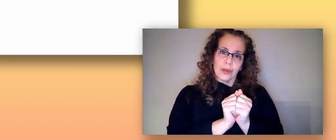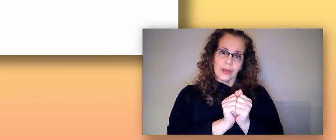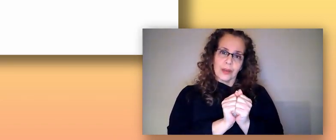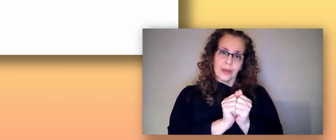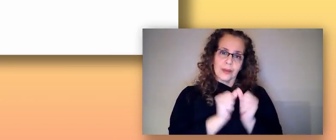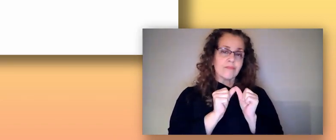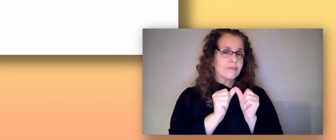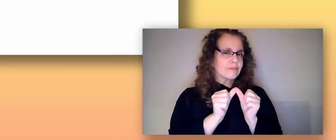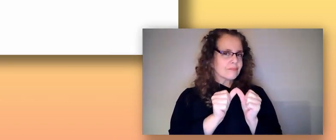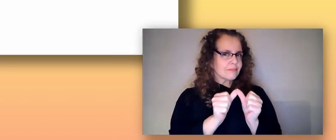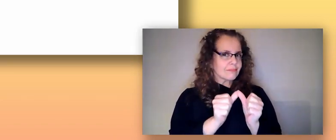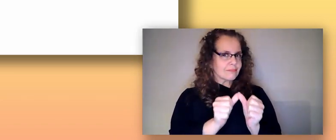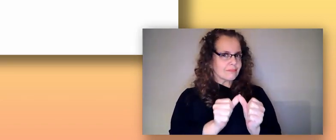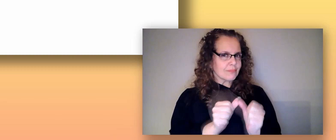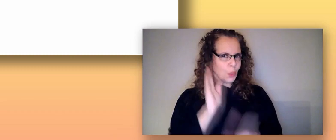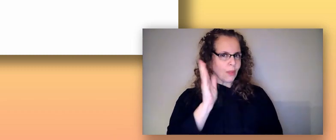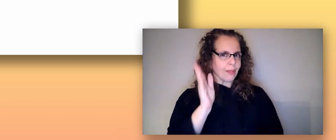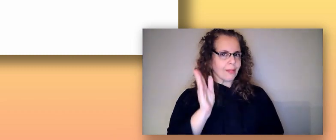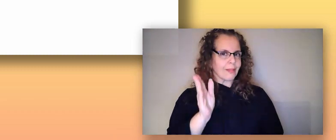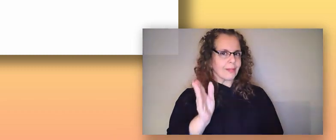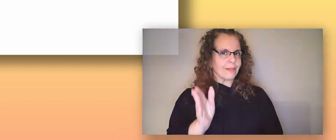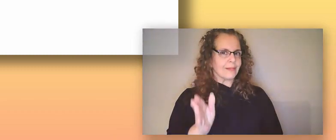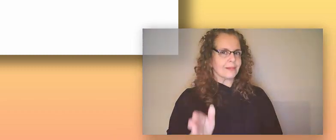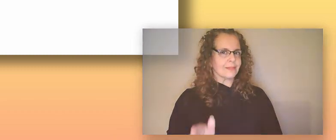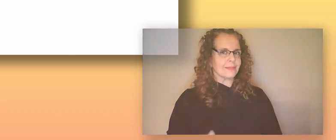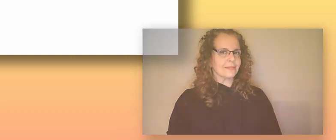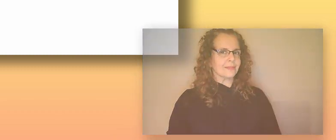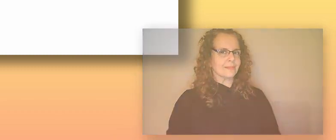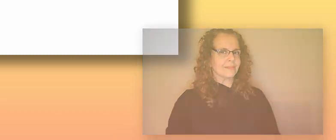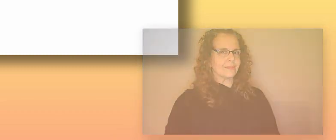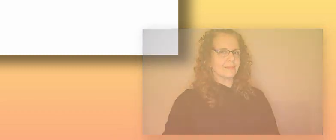To be continued.